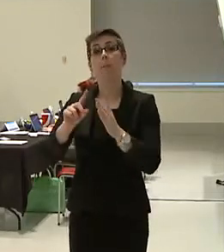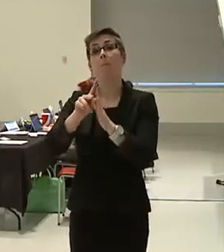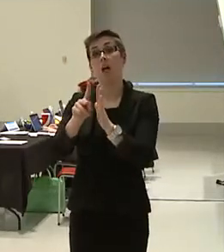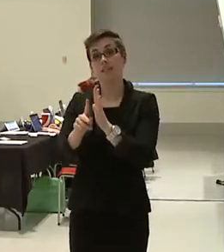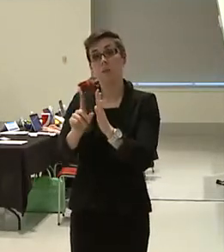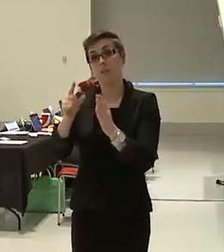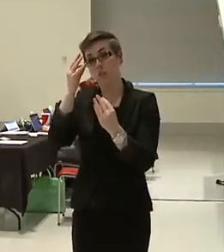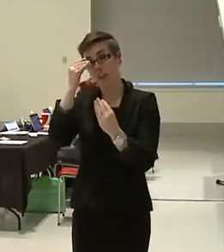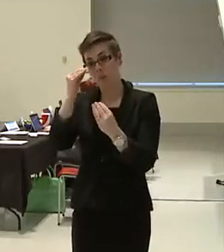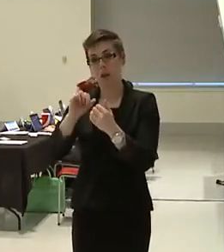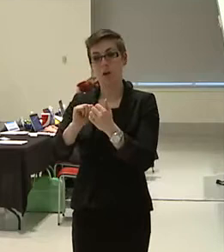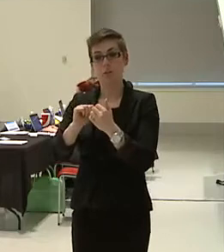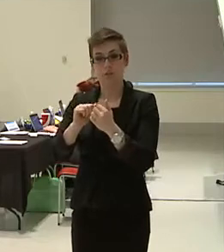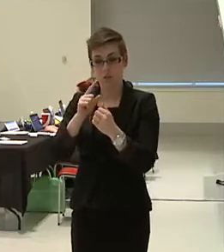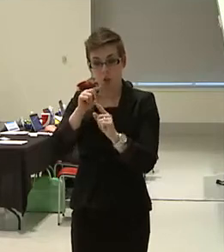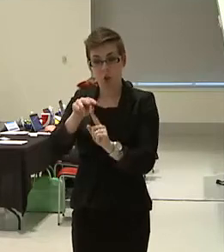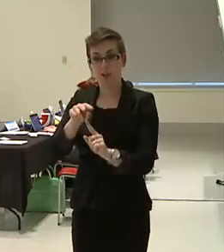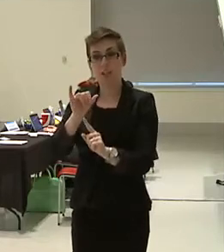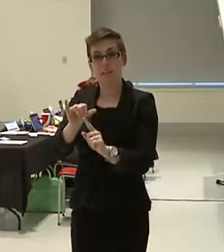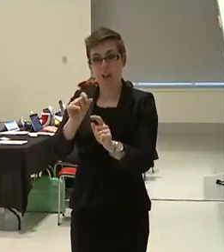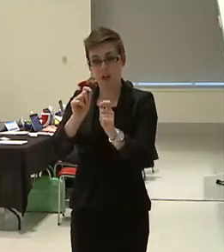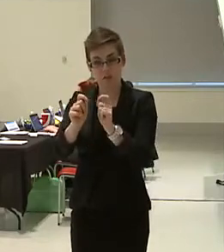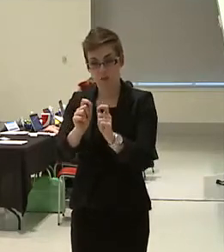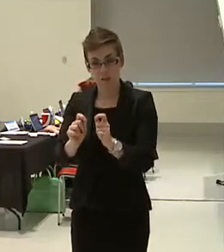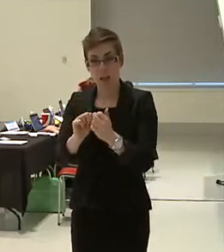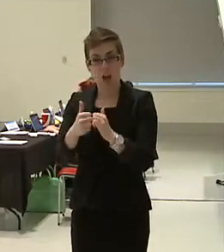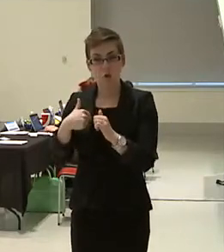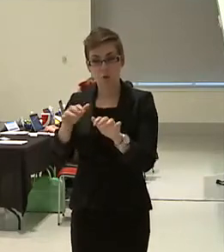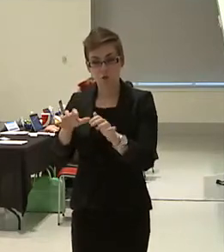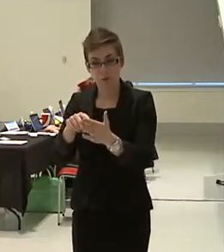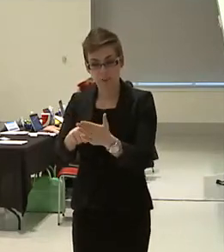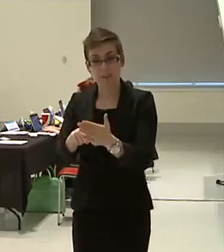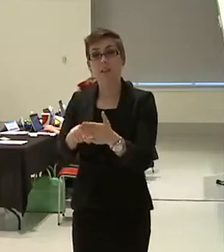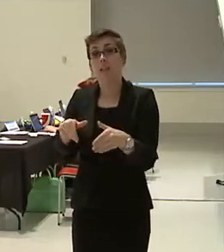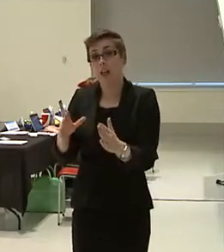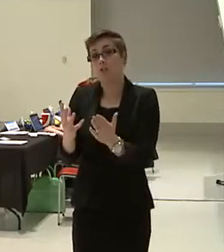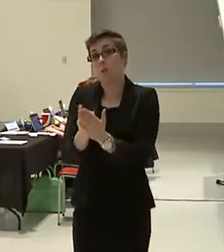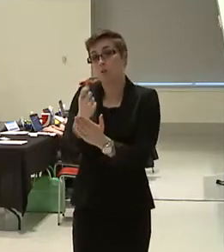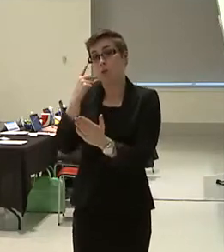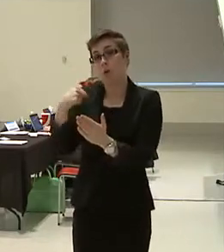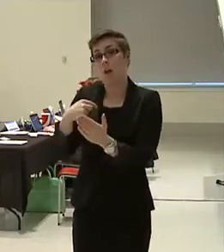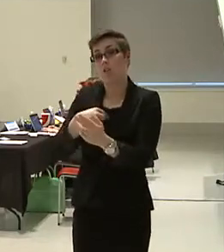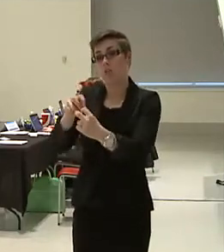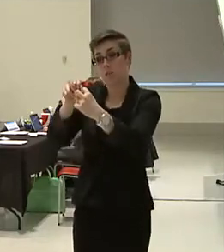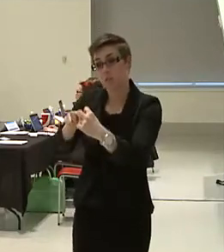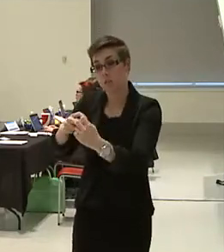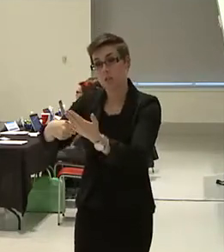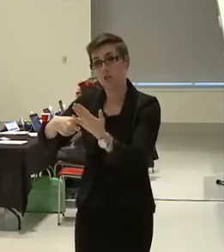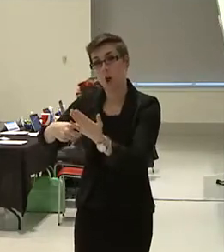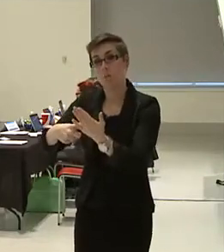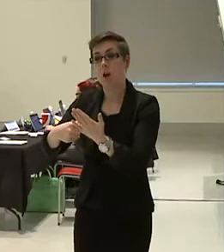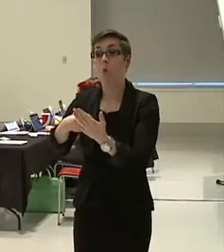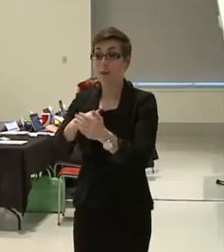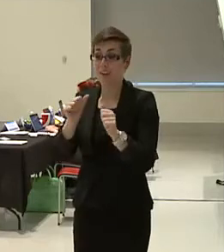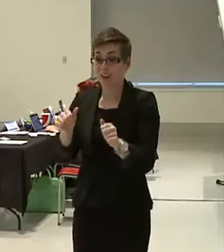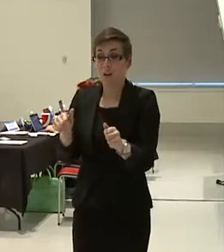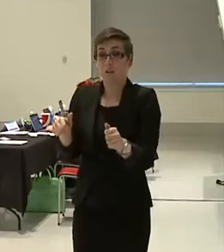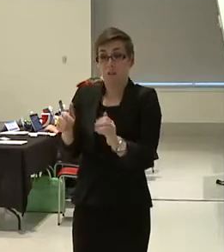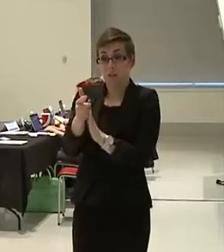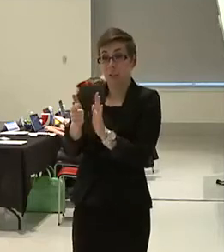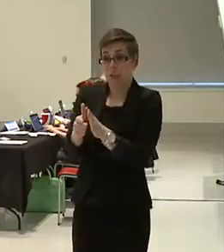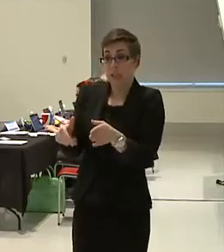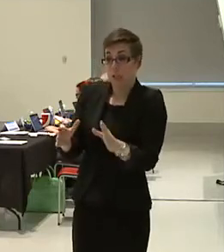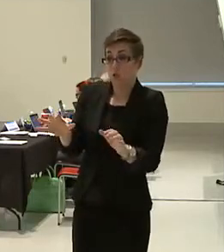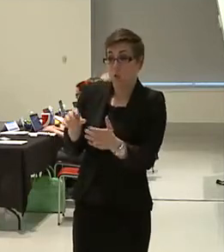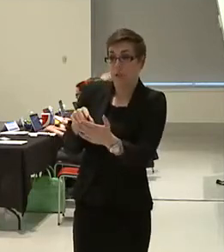do this and why we do this, it gives a great opportunity to start to talk with people and say, we can actually legally do this. What does that mean for you? Because the victim's